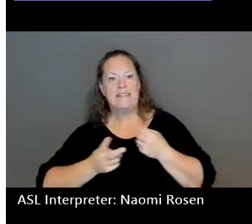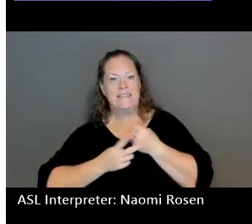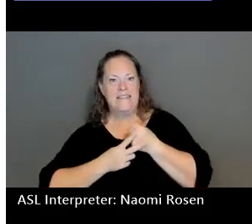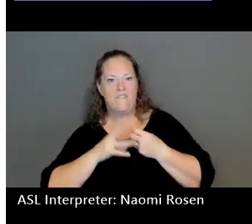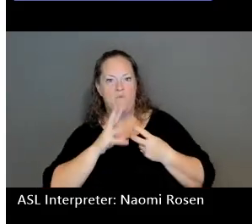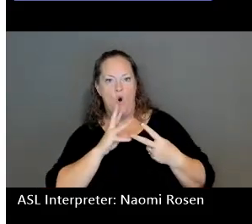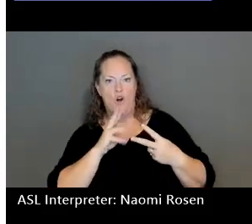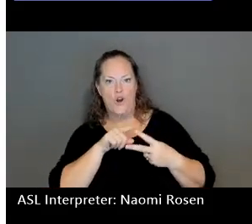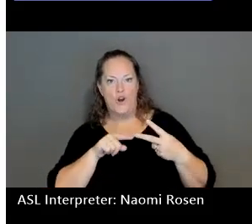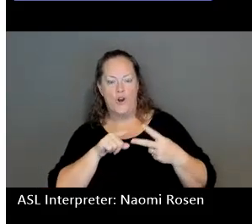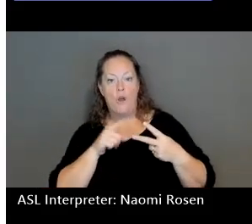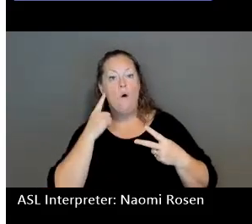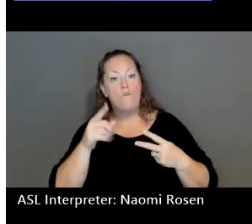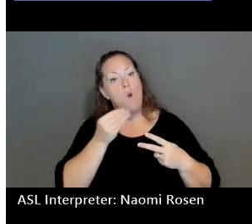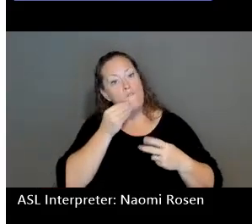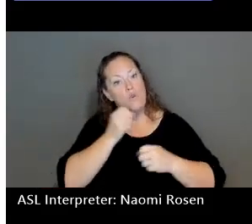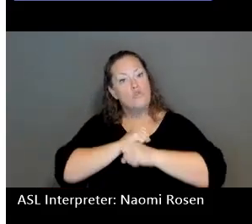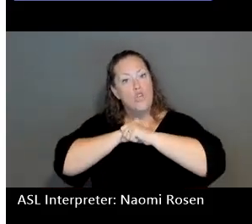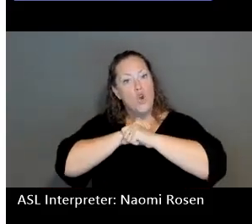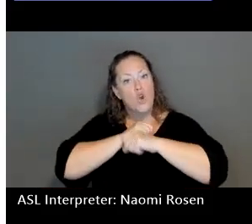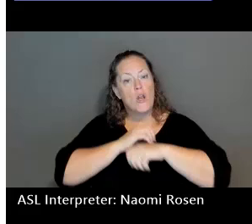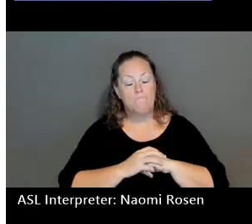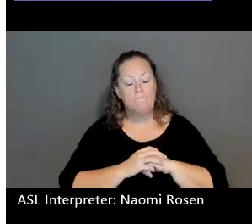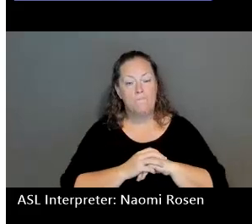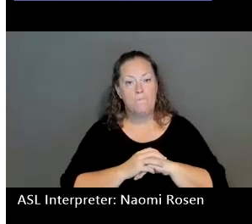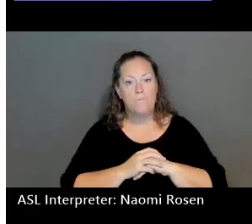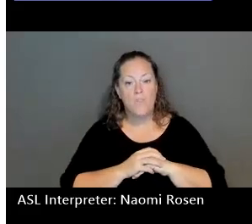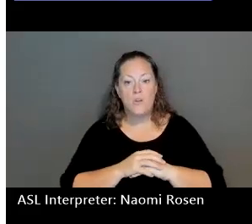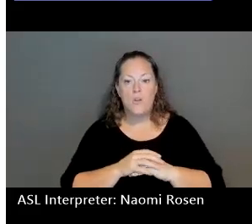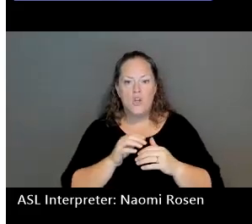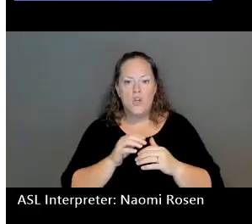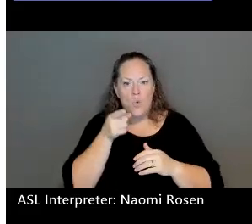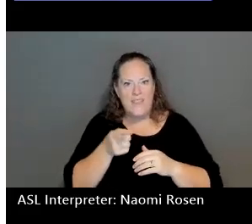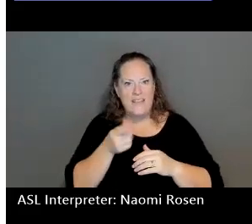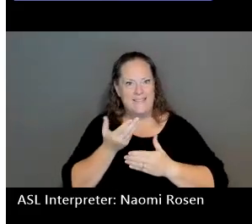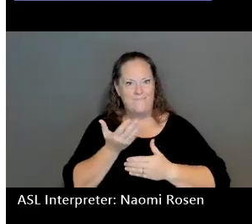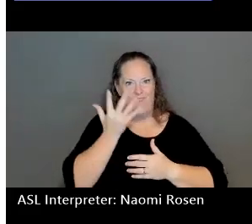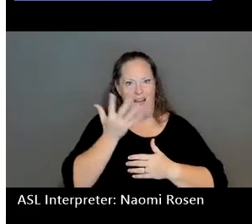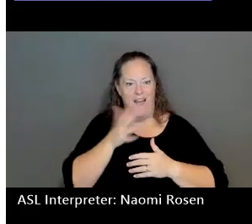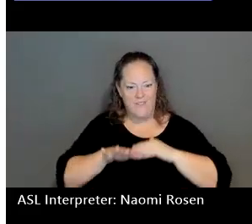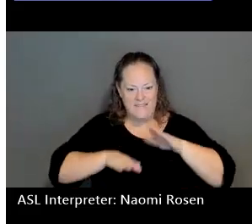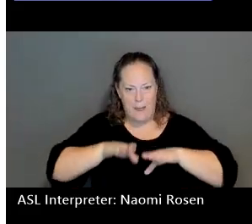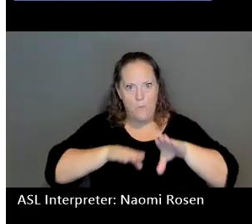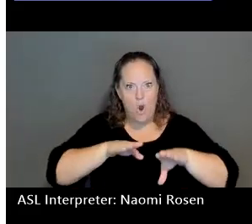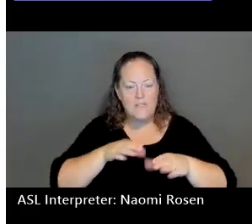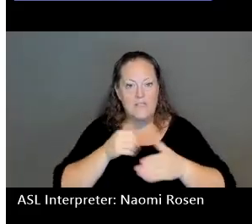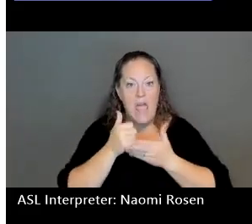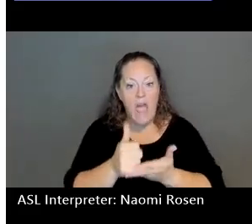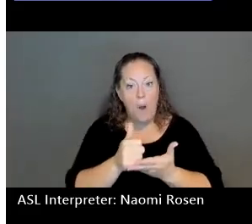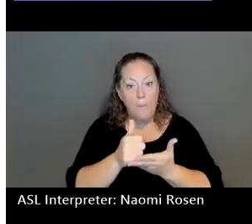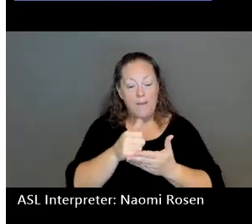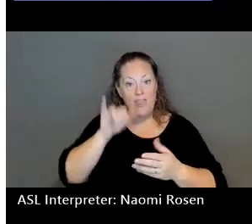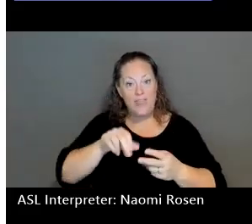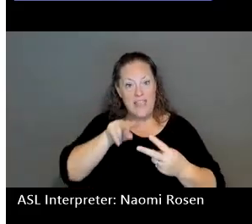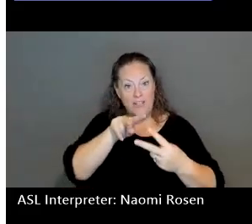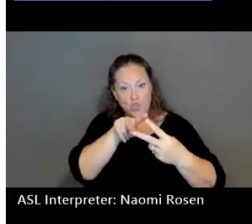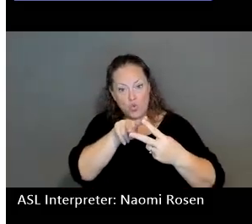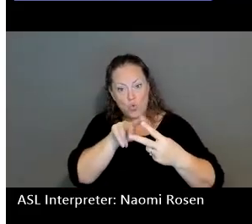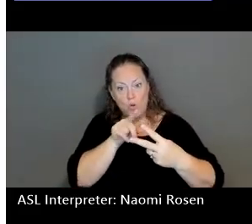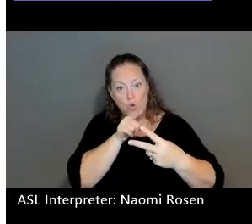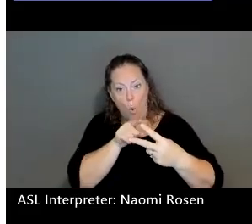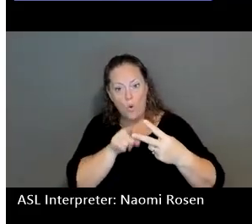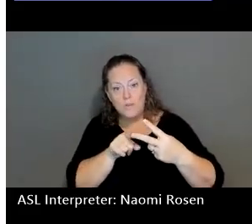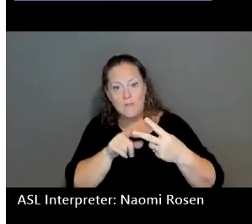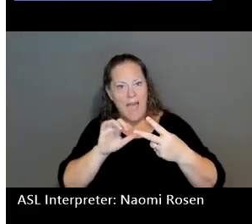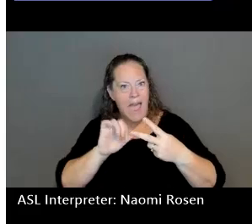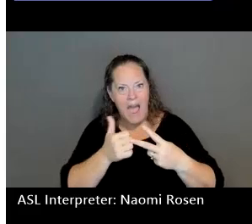food sovereignty, right? And how this 5-step process is going to help this goal be